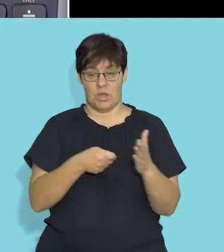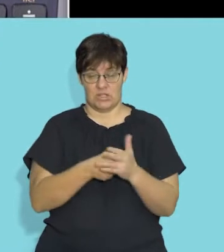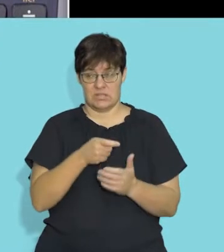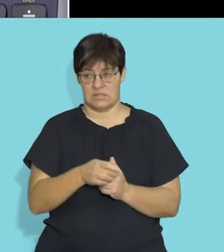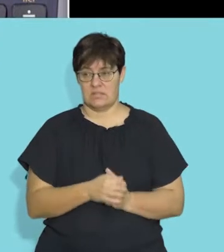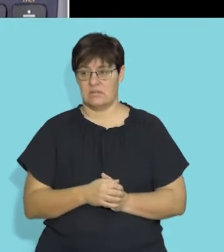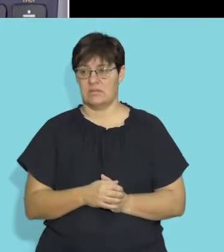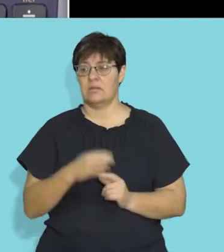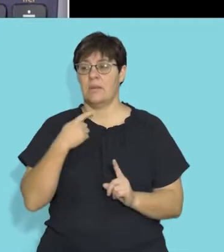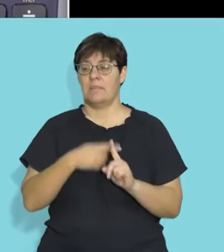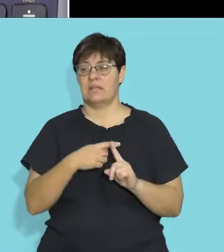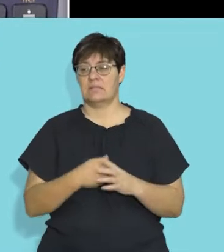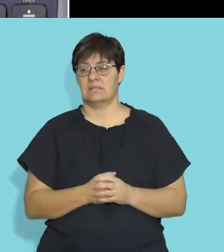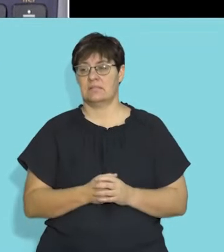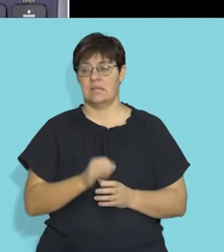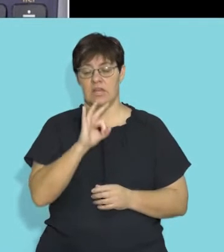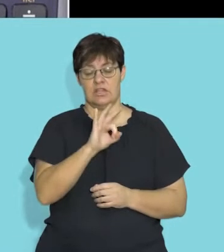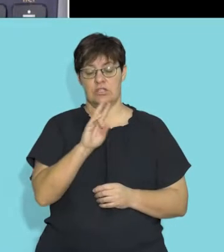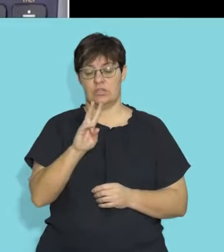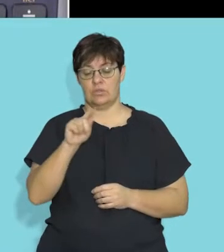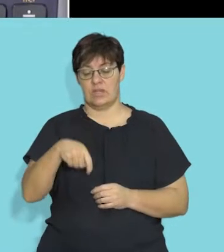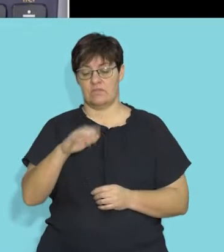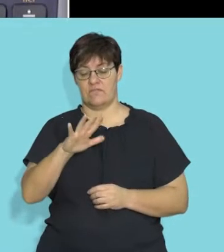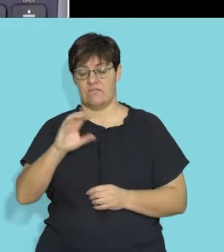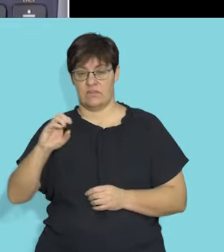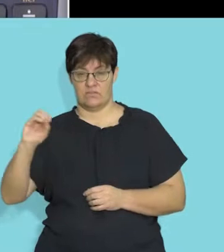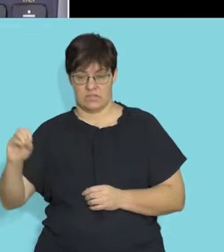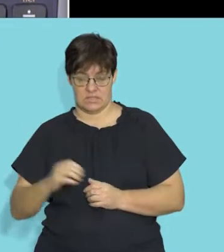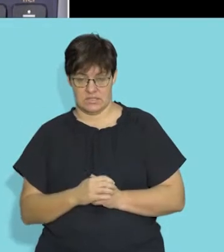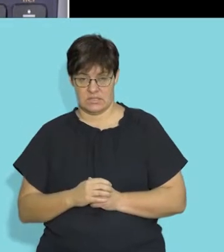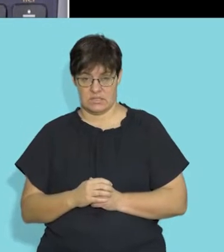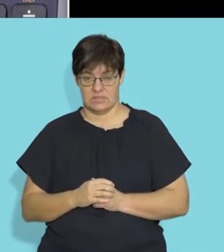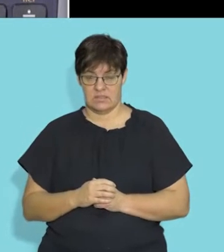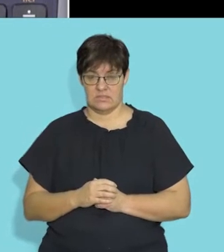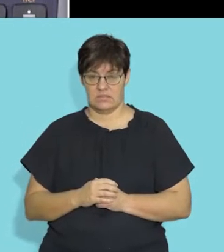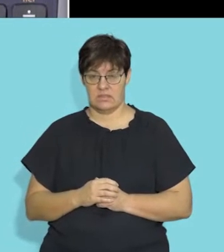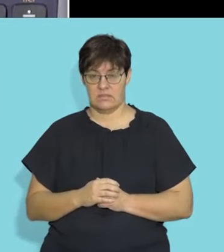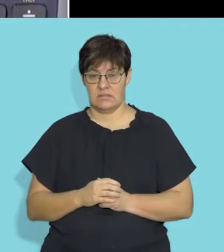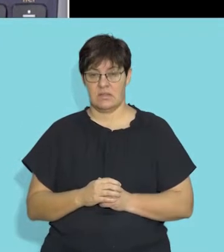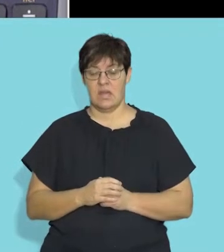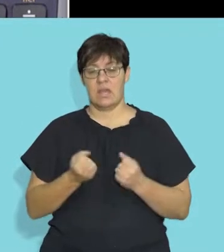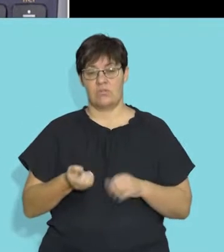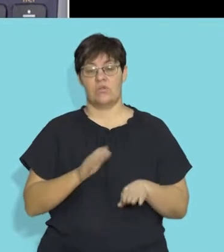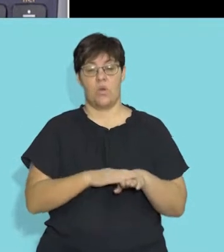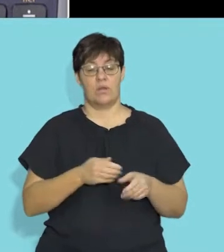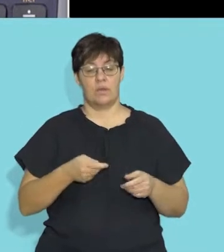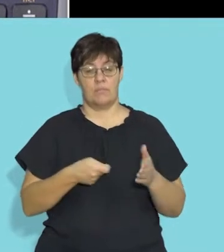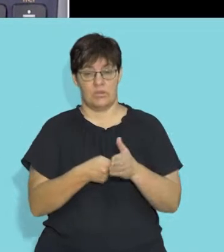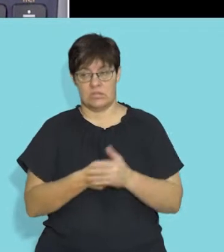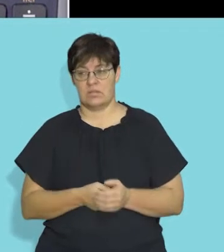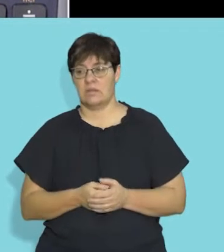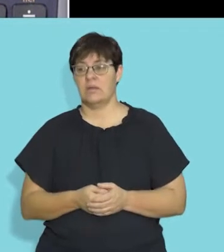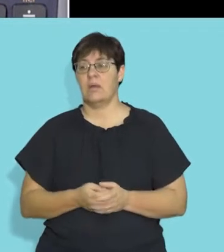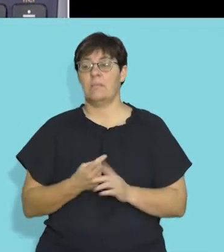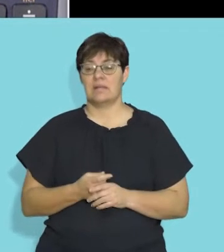purchases, plus the 32,500, which was my carriage on purchases, plus the